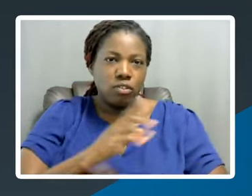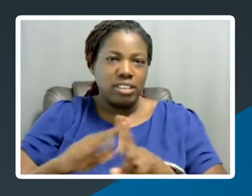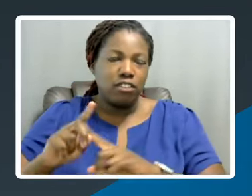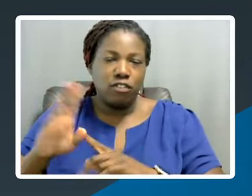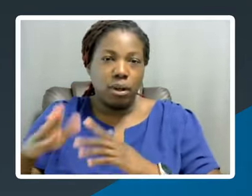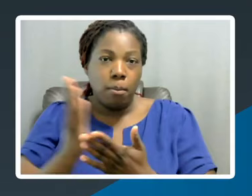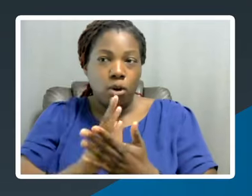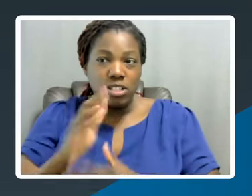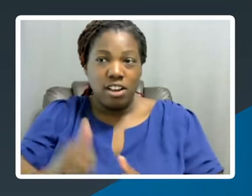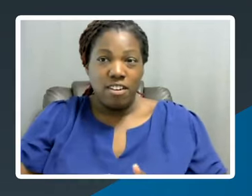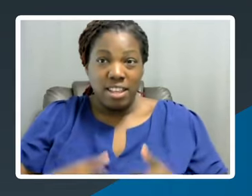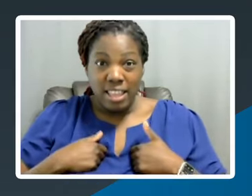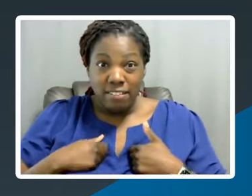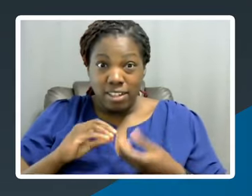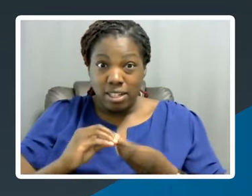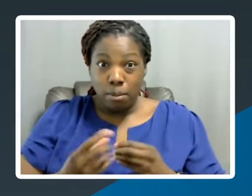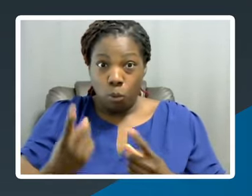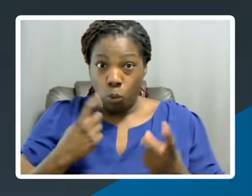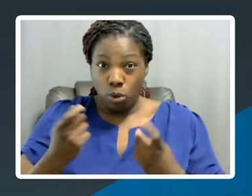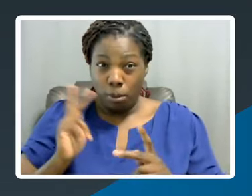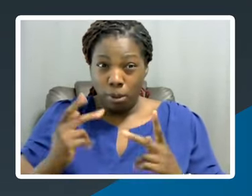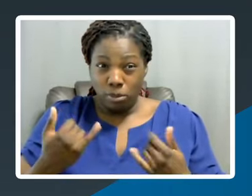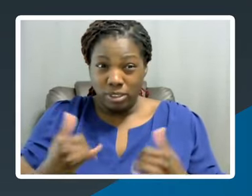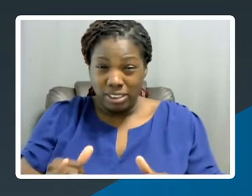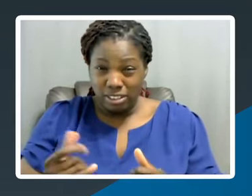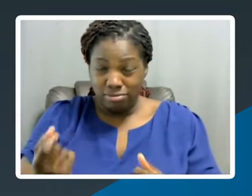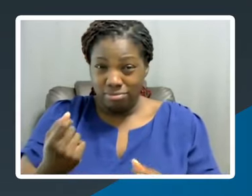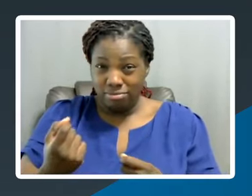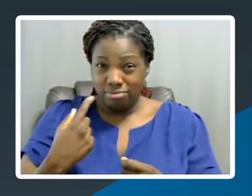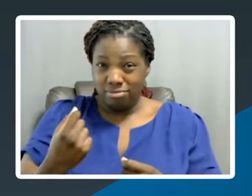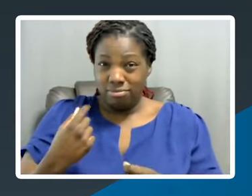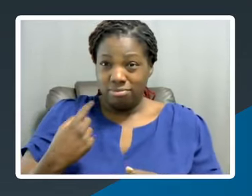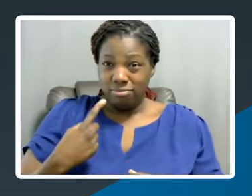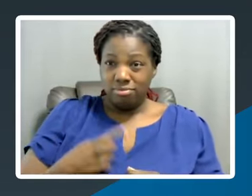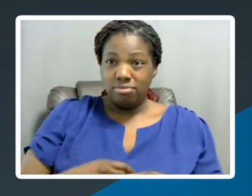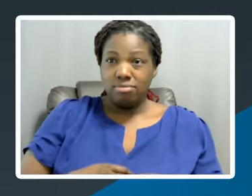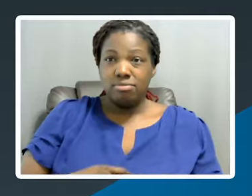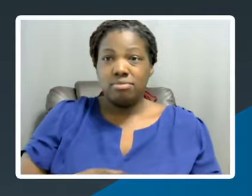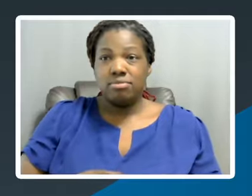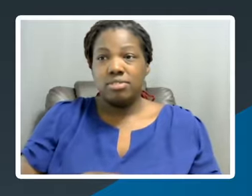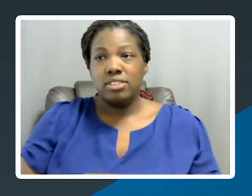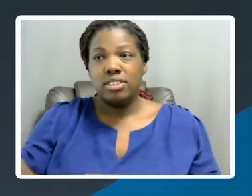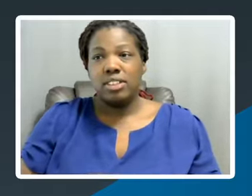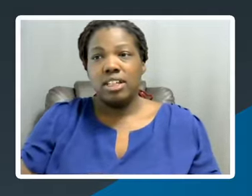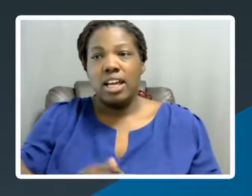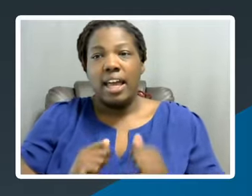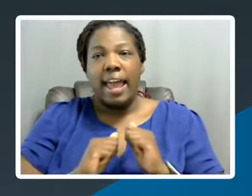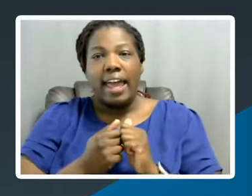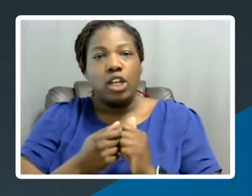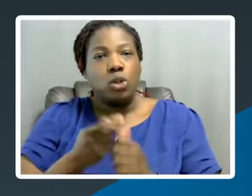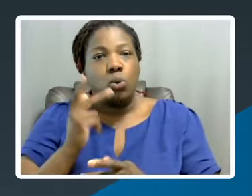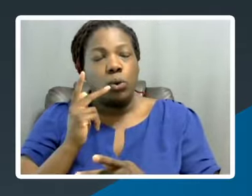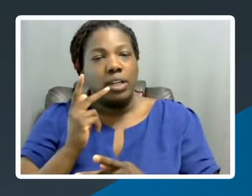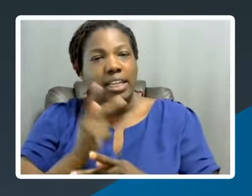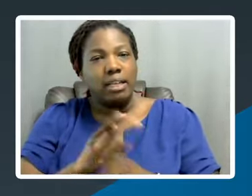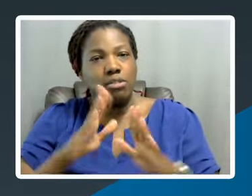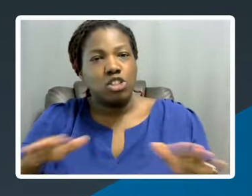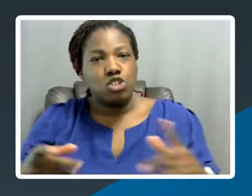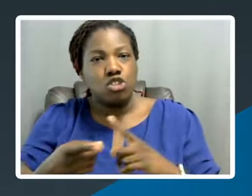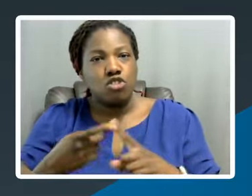question is I'm still getting when I talk to a lot of educators about AI? The question that I get is, how do we keep kids from